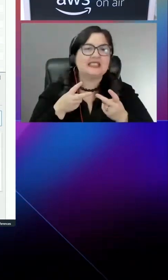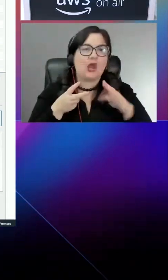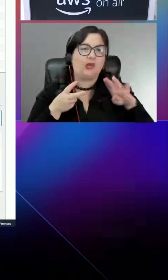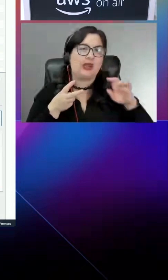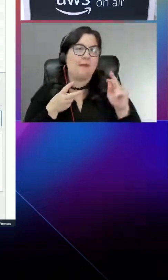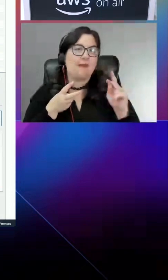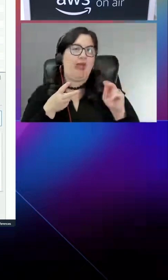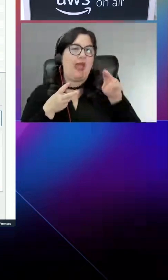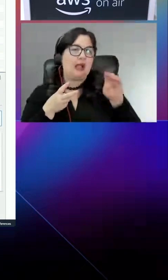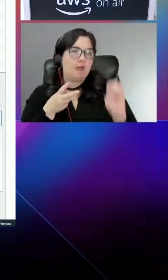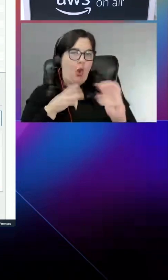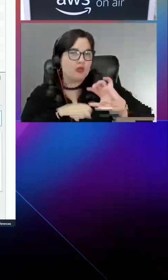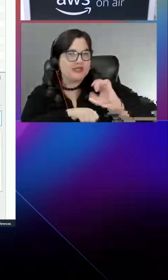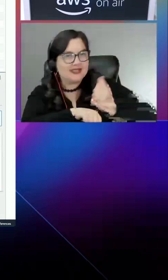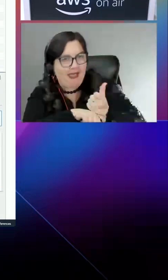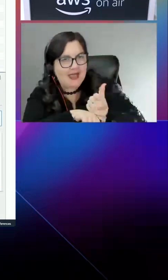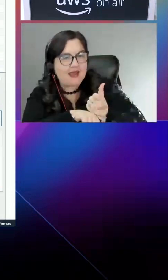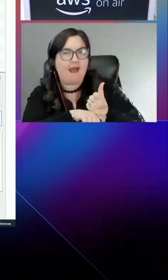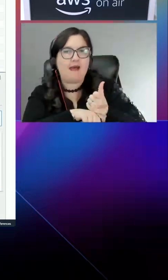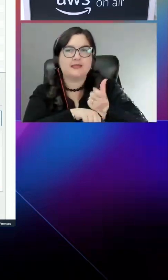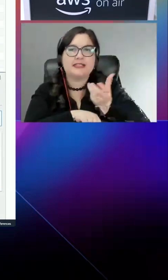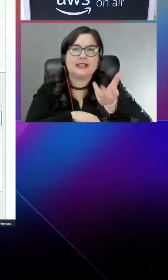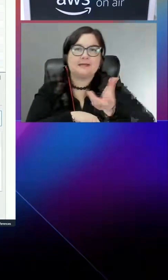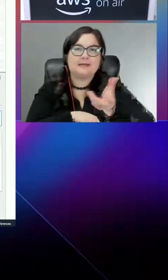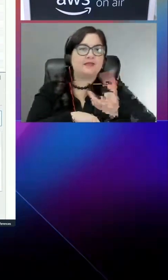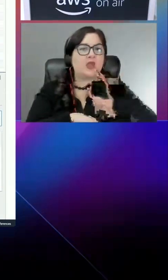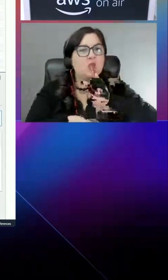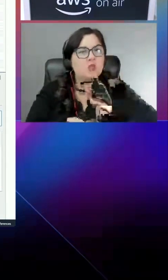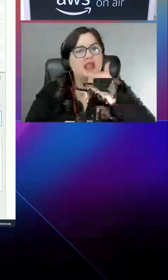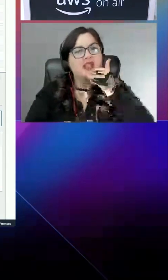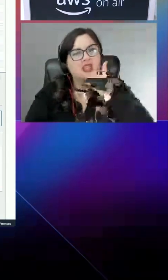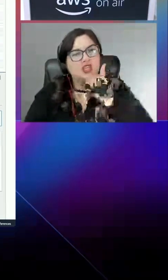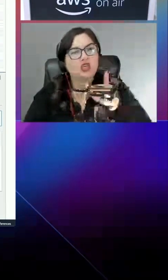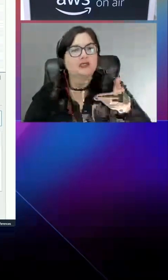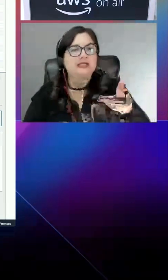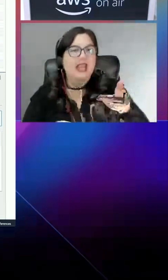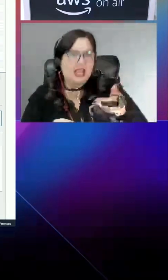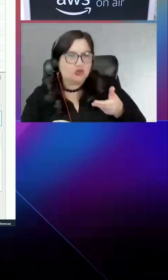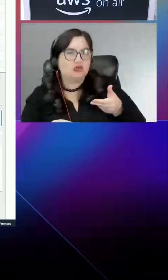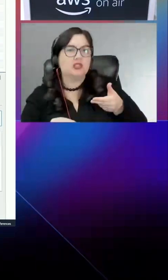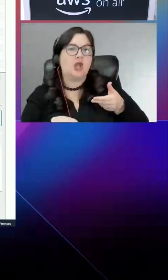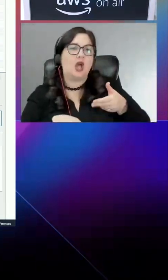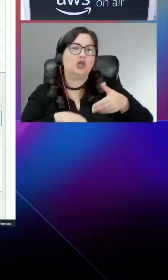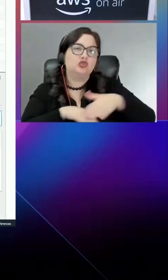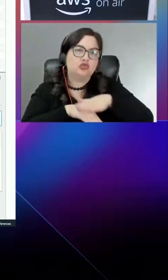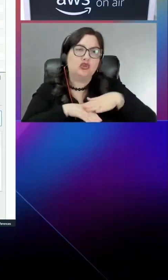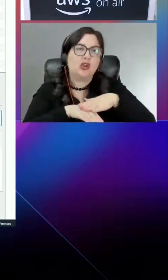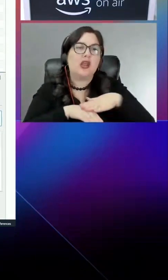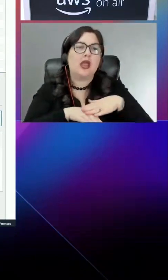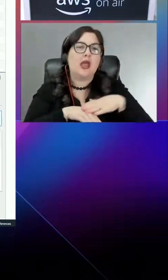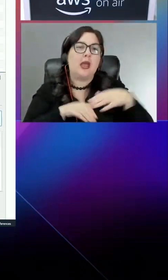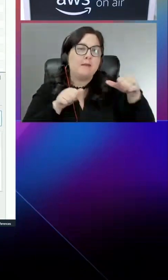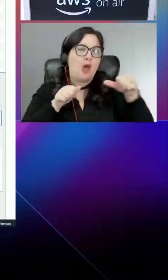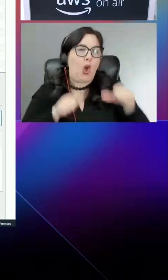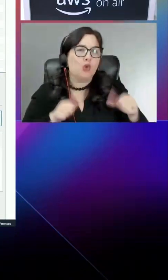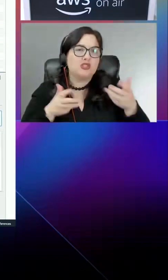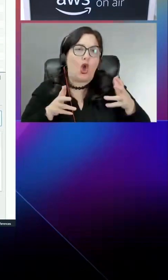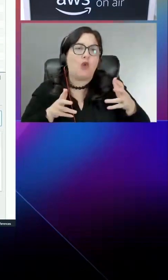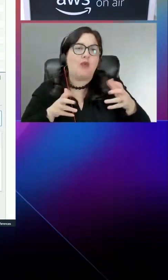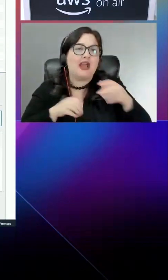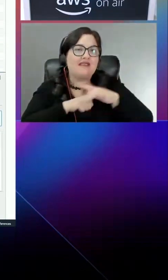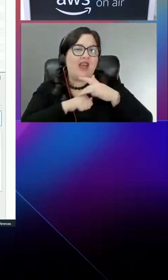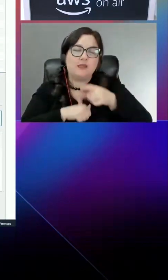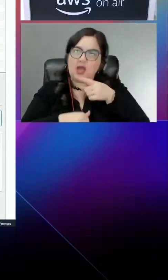setups, like a really good introduction post that we have already available. Do we have customers actually using these